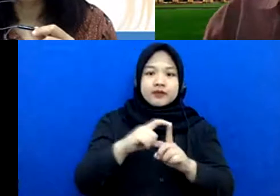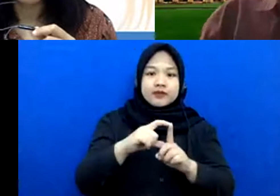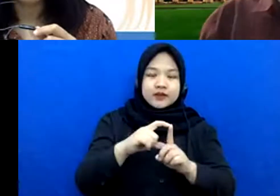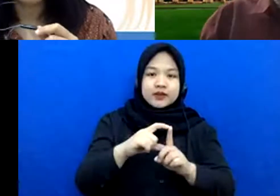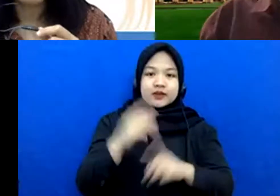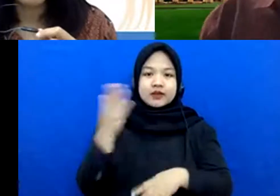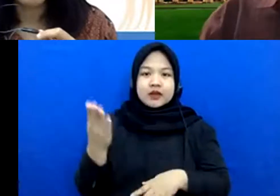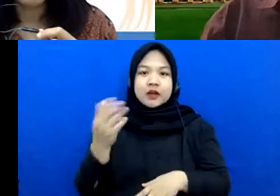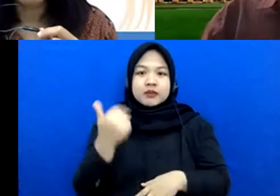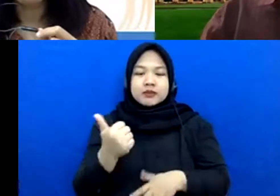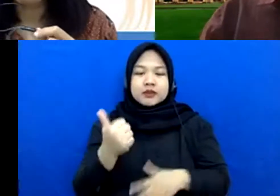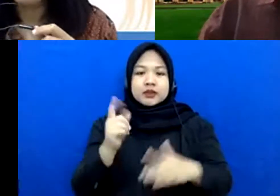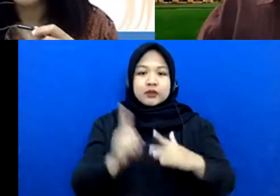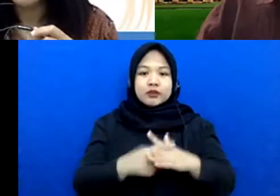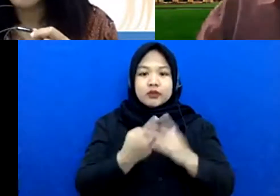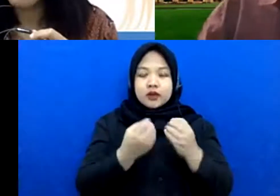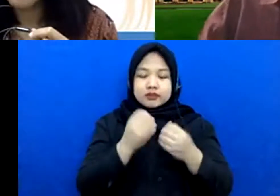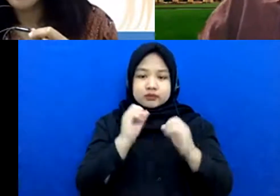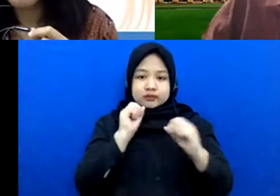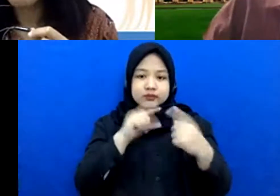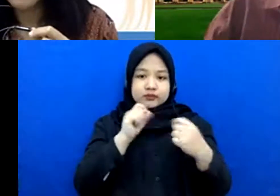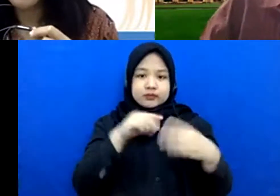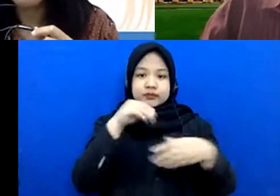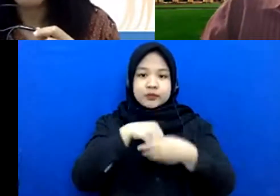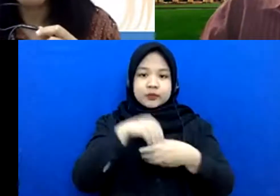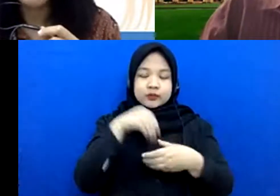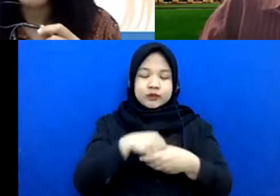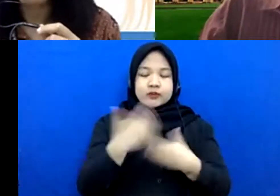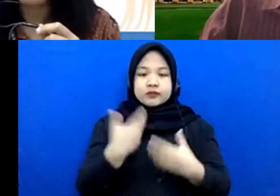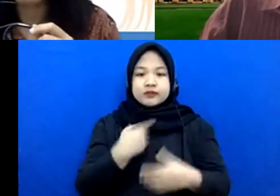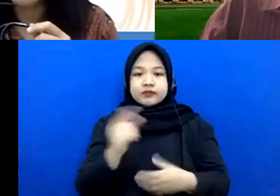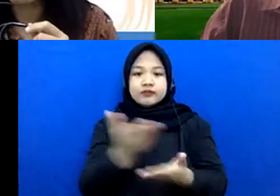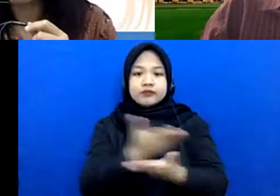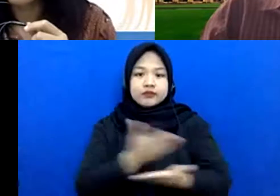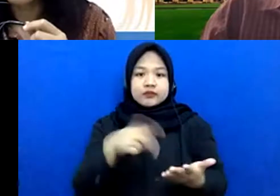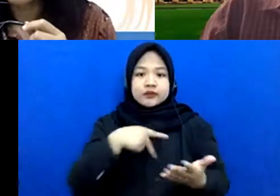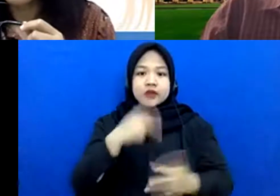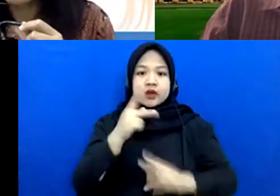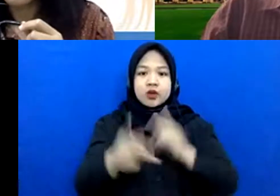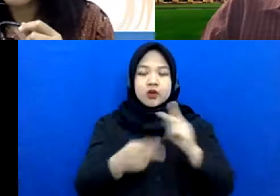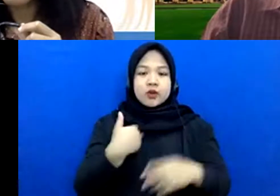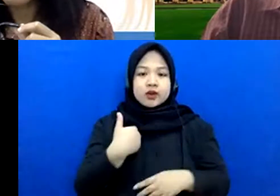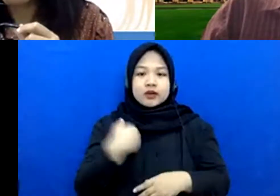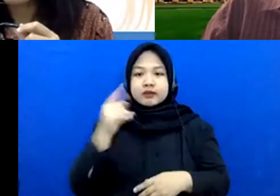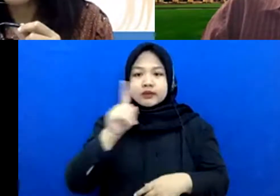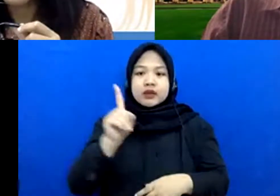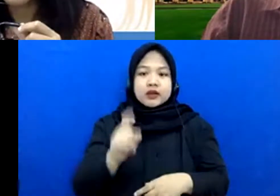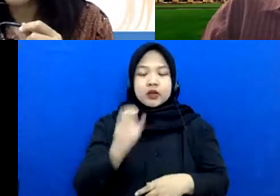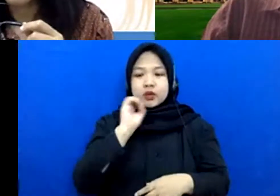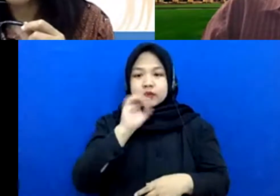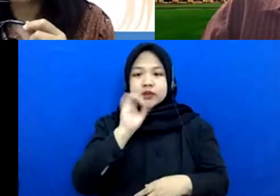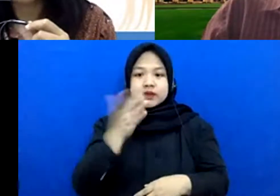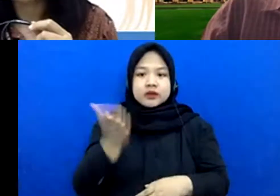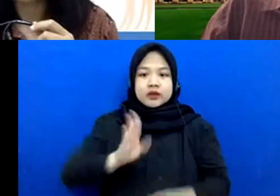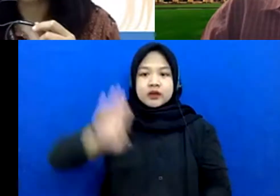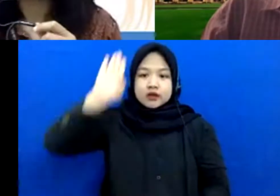you may start giving your feedback, and I would invite all participants, if you have questions or comments, please raise your